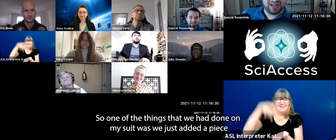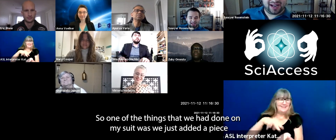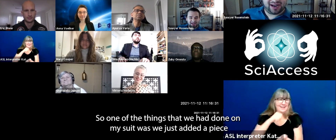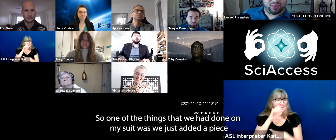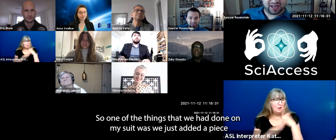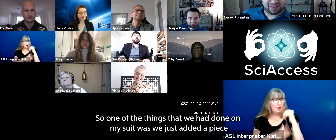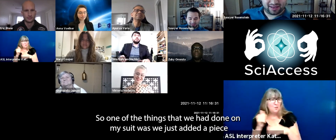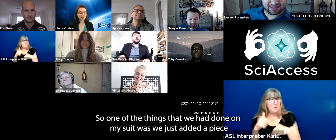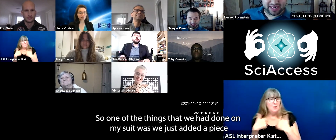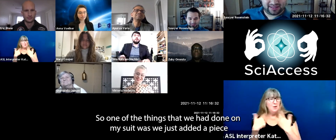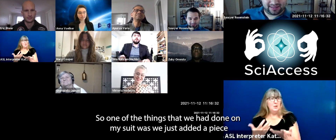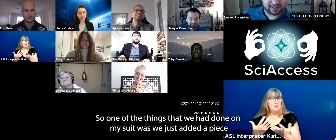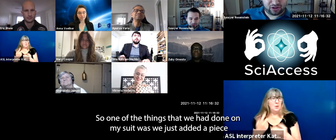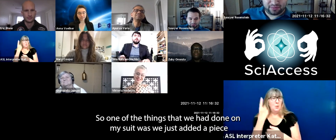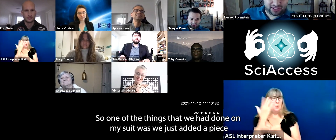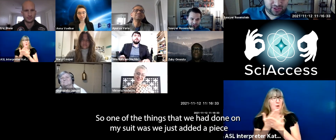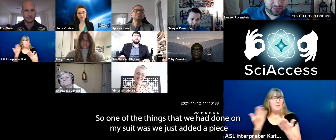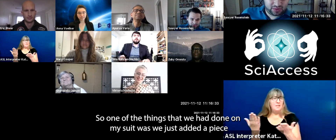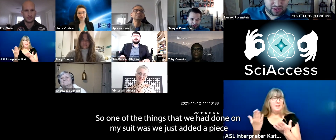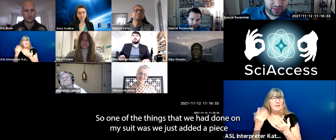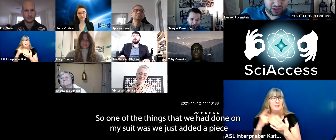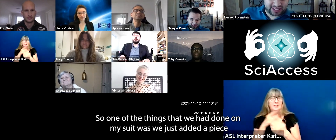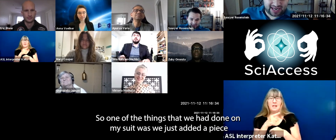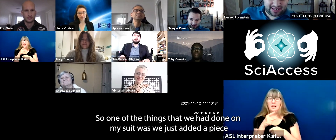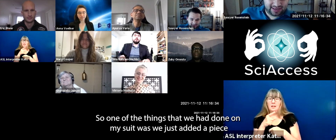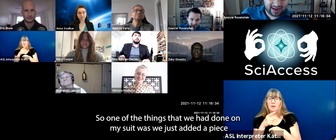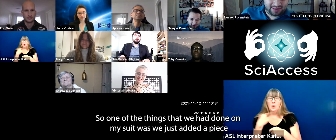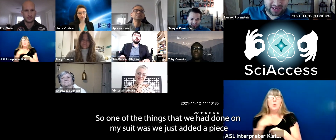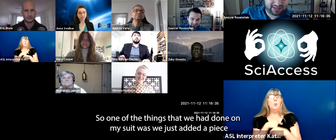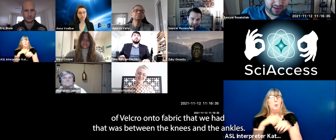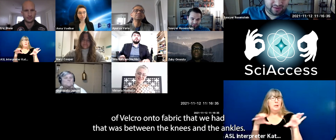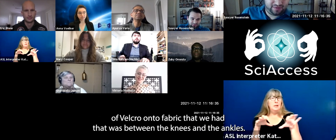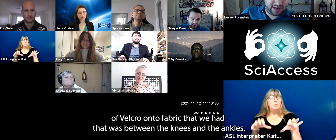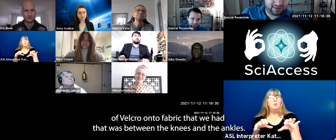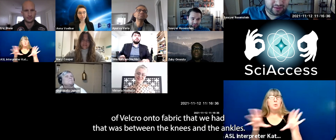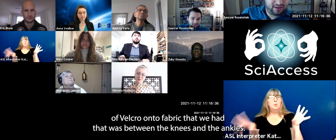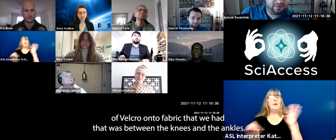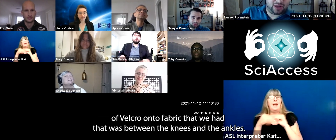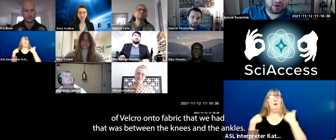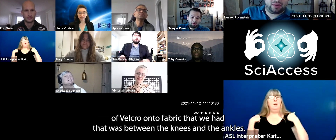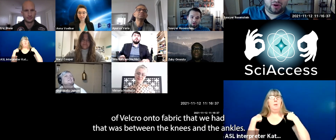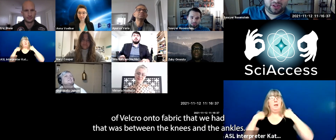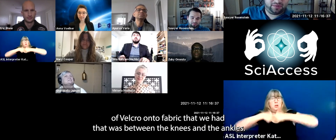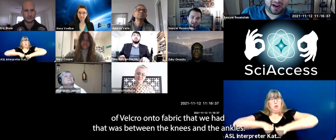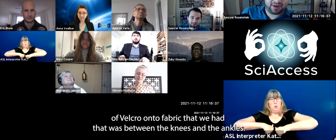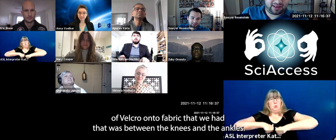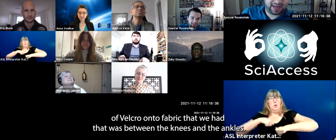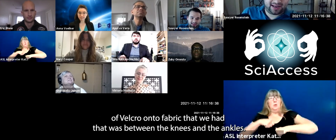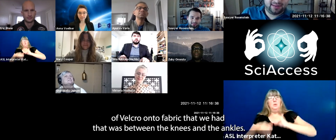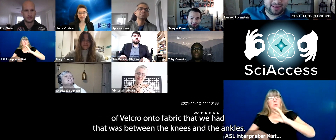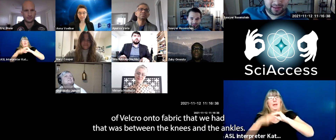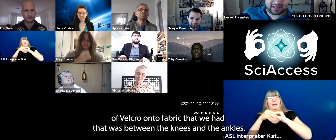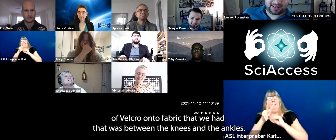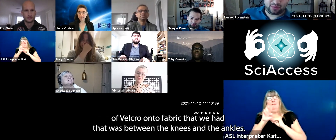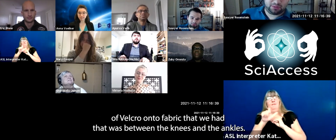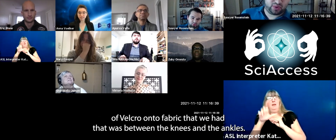So one of the things that we had done on my suit was we just added a piece of Velcro onto a fabric that we